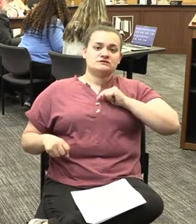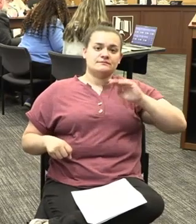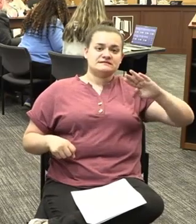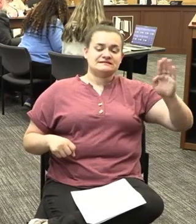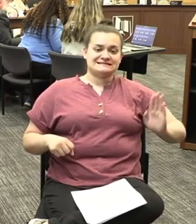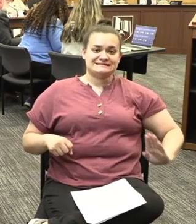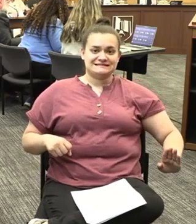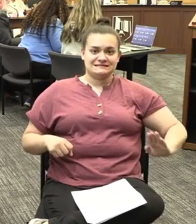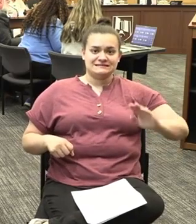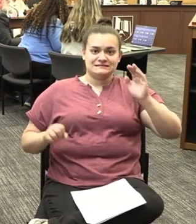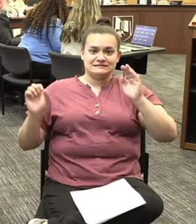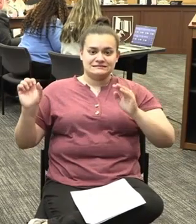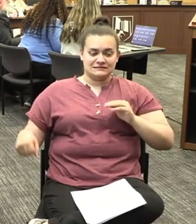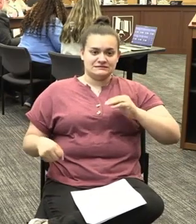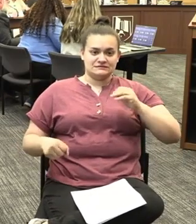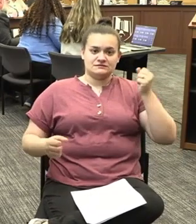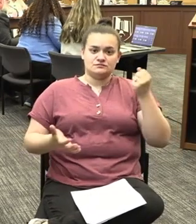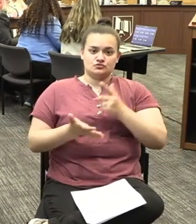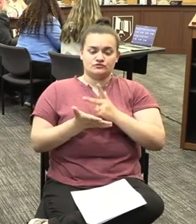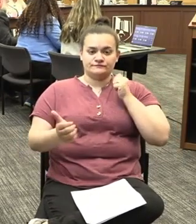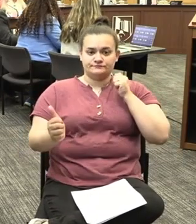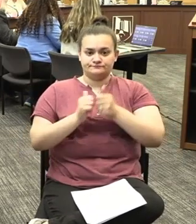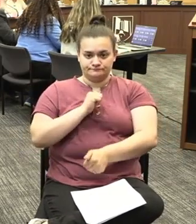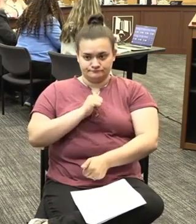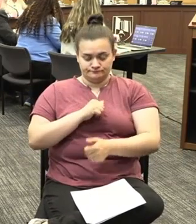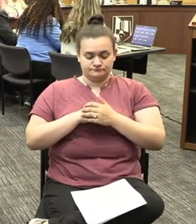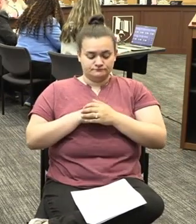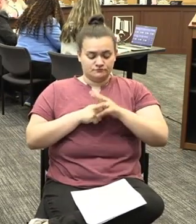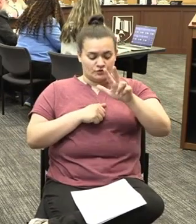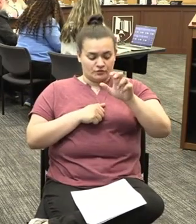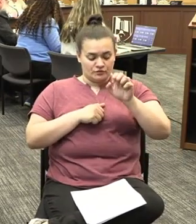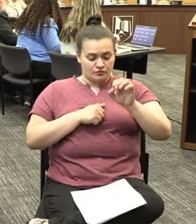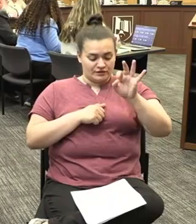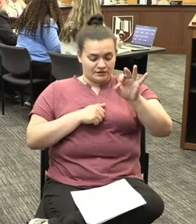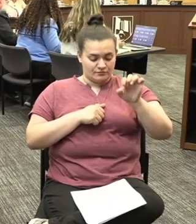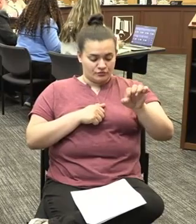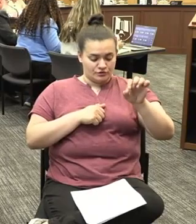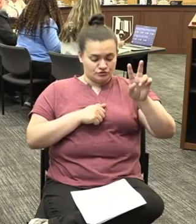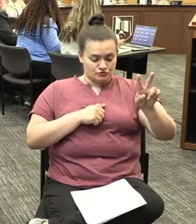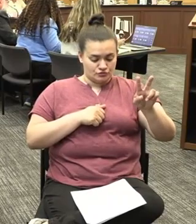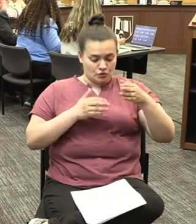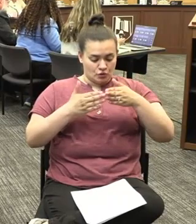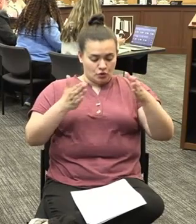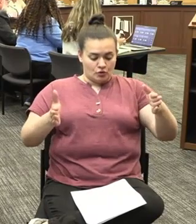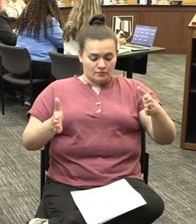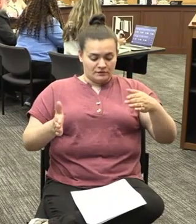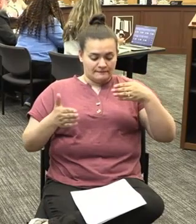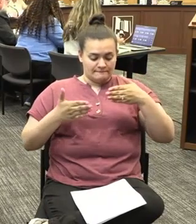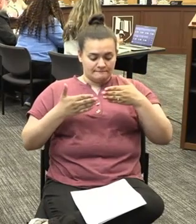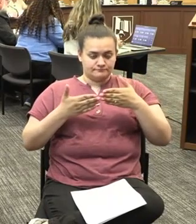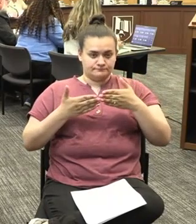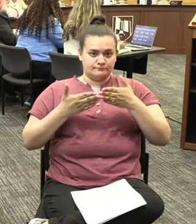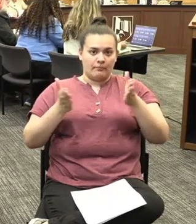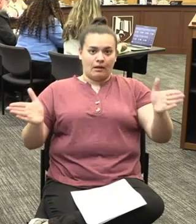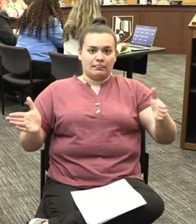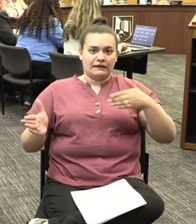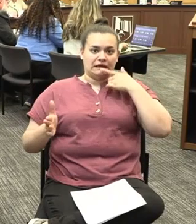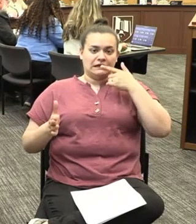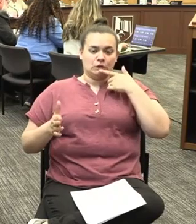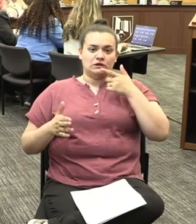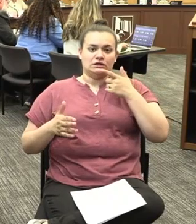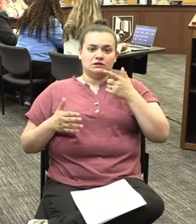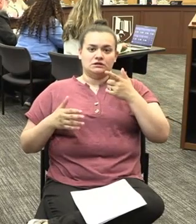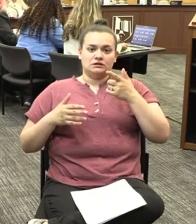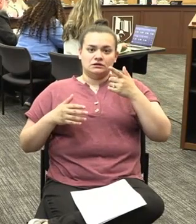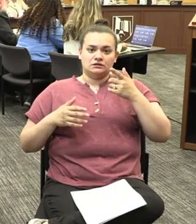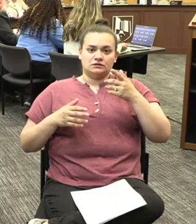Trustee Budzinski. Yes. Motion carries. 3.9.2 is we're opening a public hearing on the budget for fiscal year